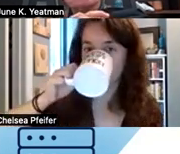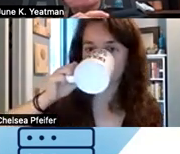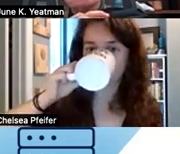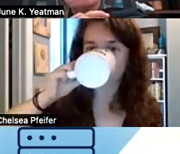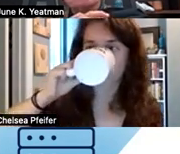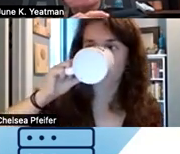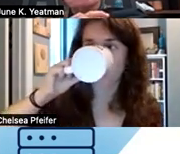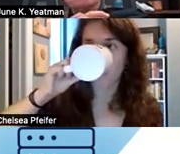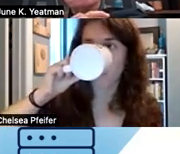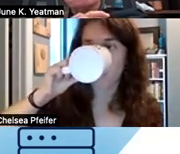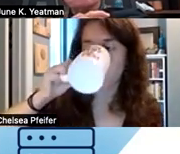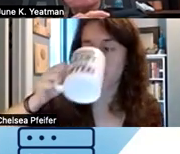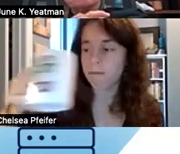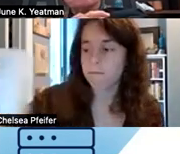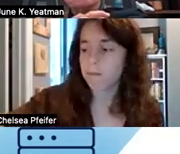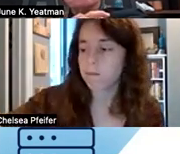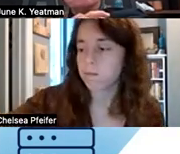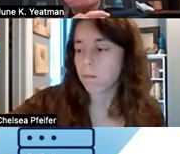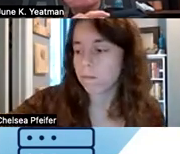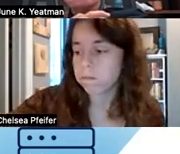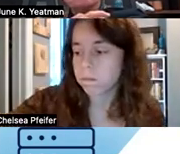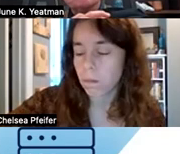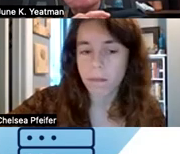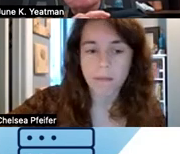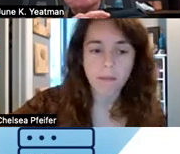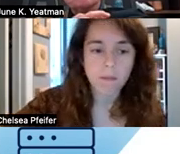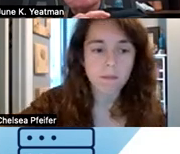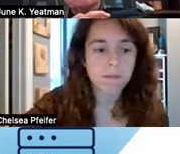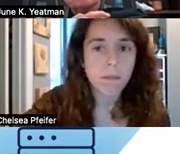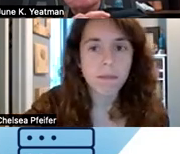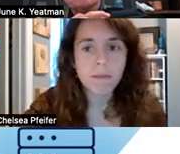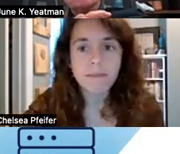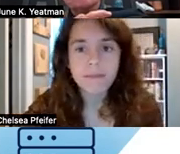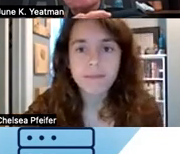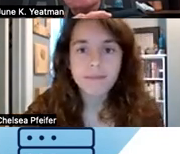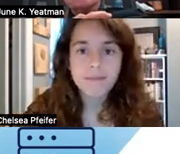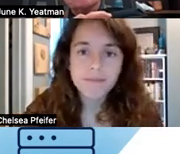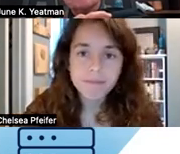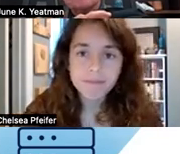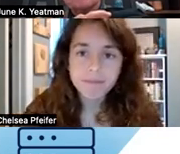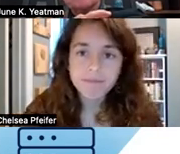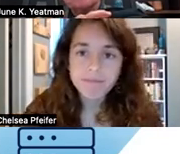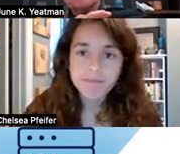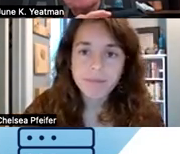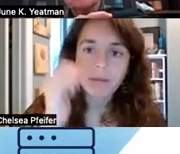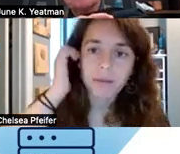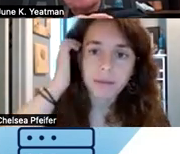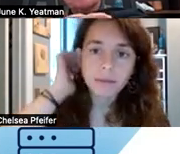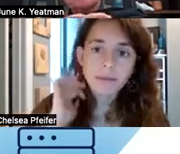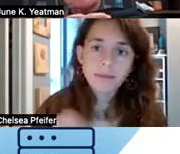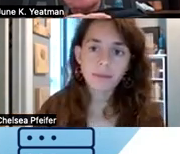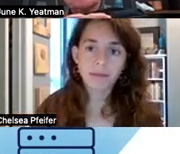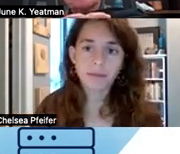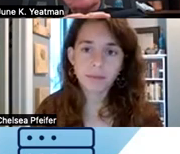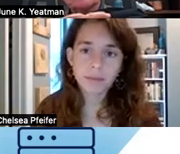final strategy we found were centralizing strategies. And this is the integrated data system work, and then